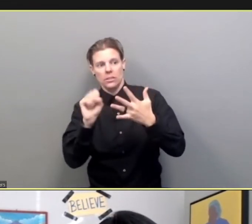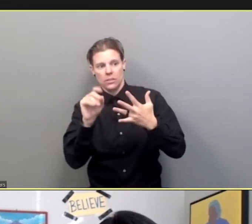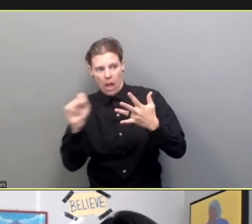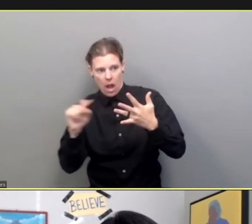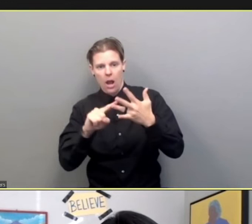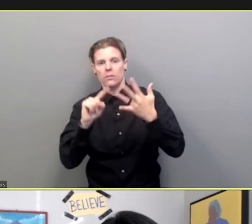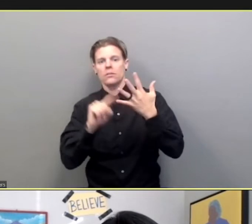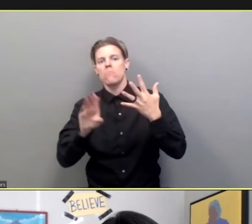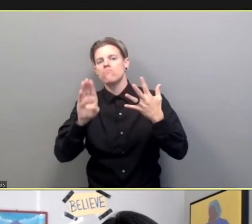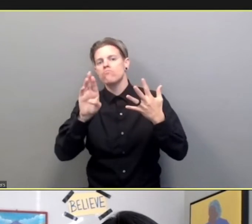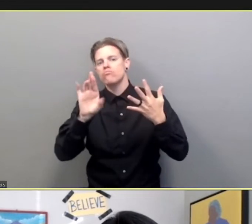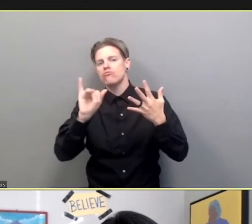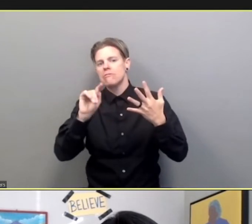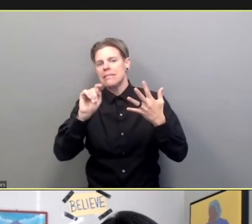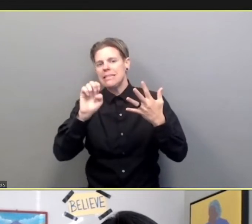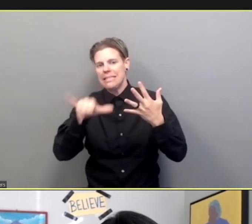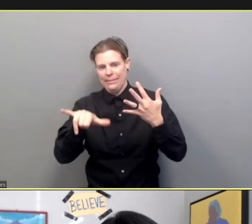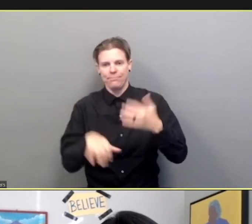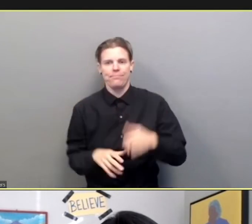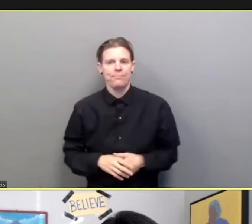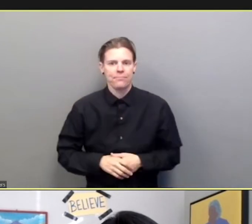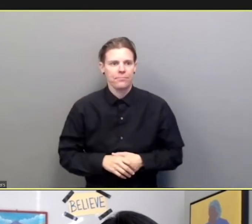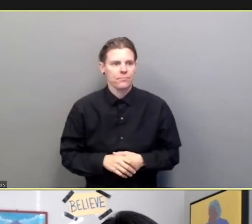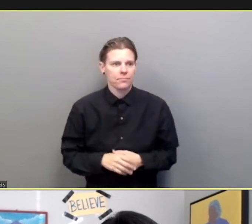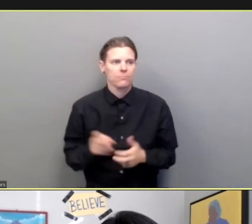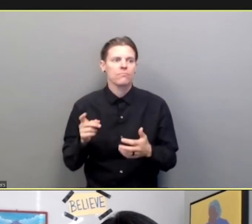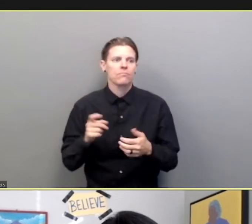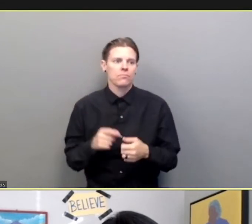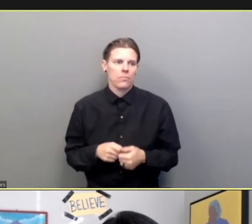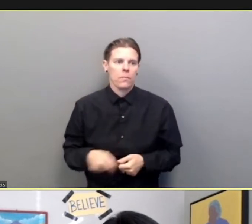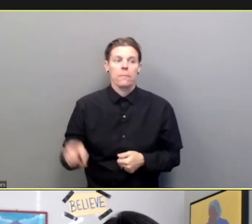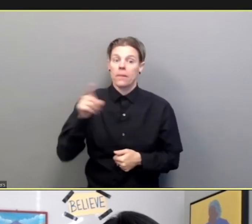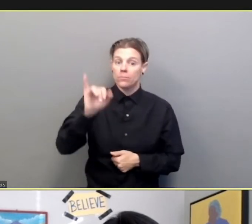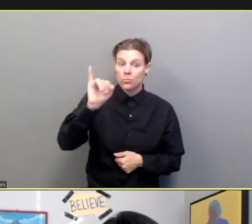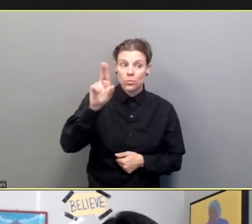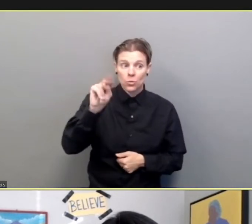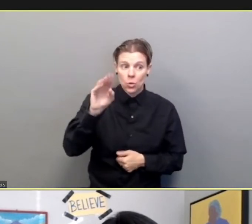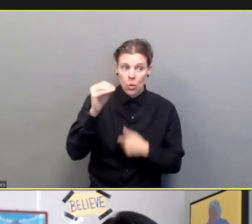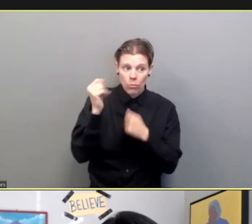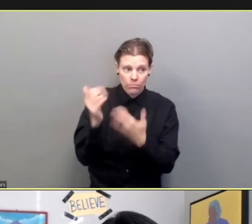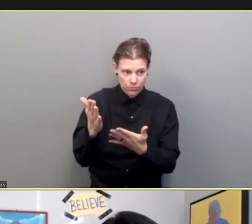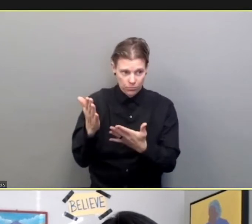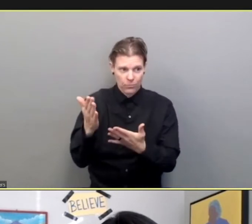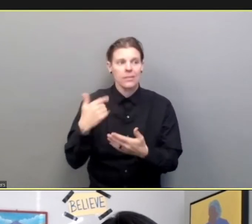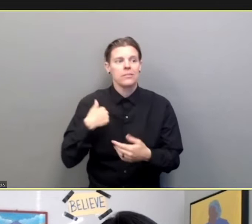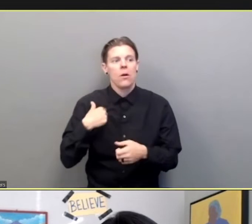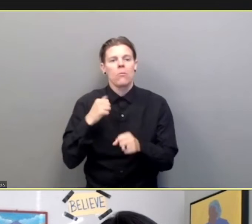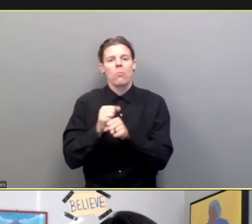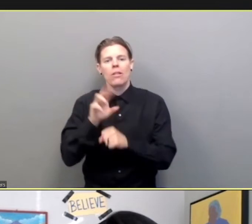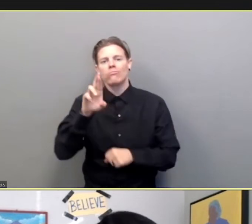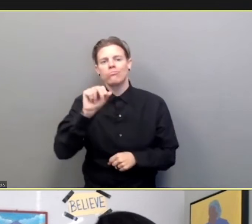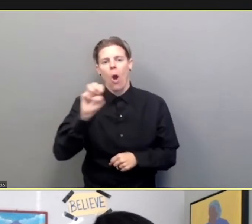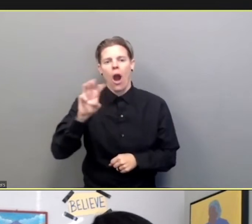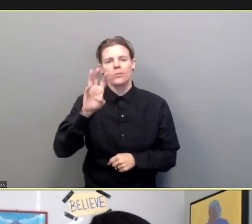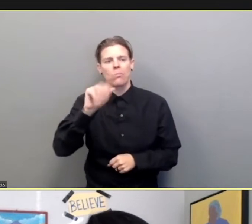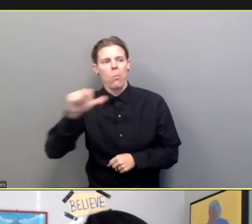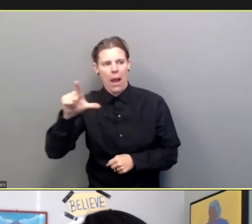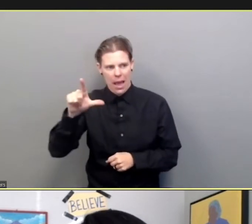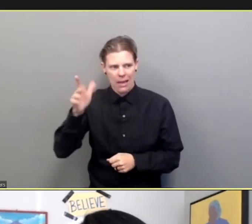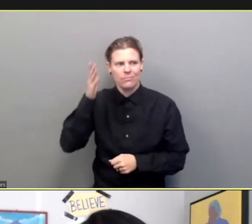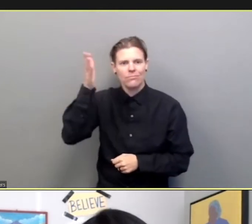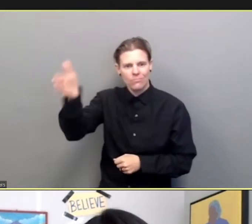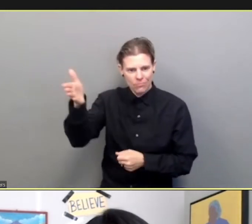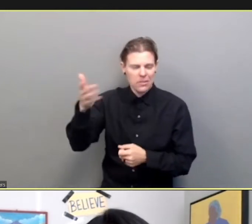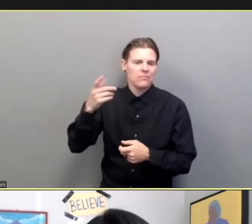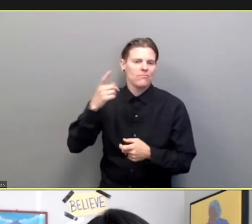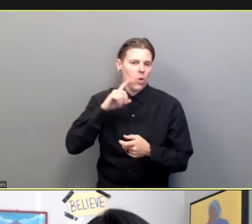unmuted. Hi, yes, Juno Ogle with the Roswell Daily Record. Thanks again for allowing us this opportunity for questions.